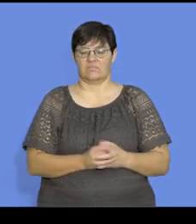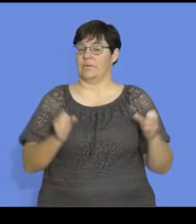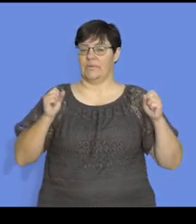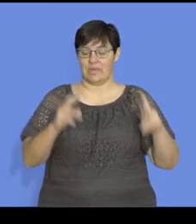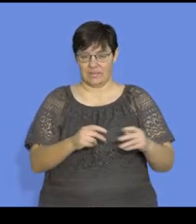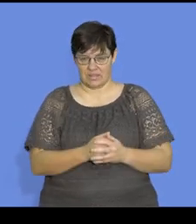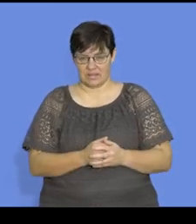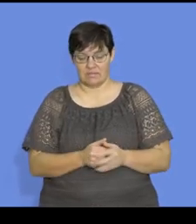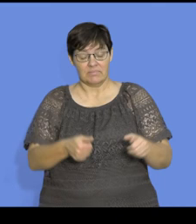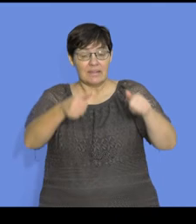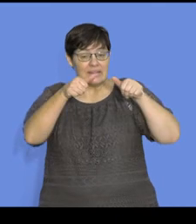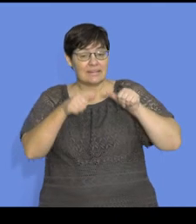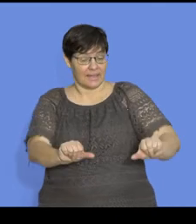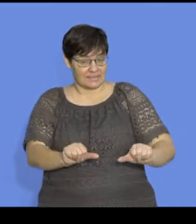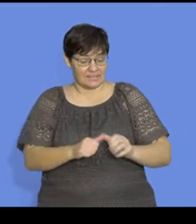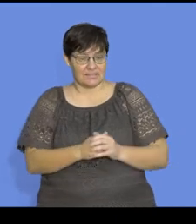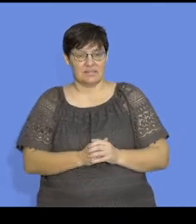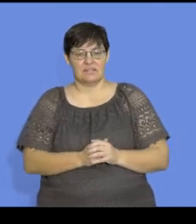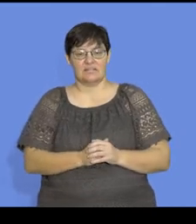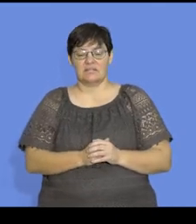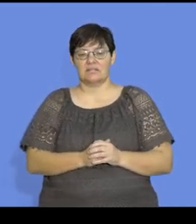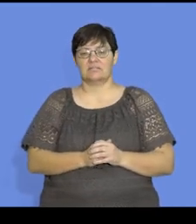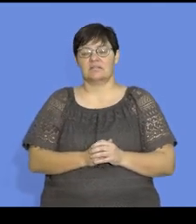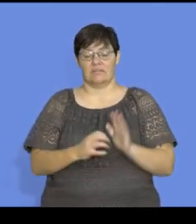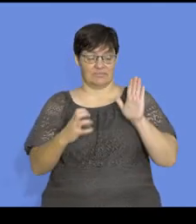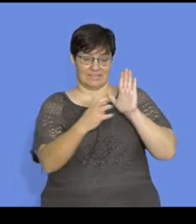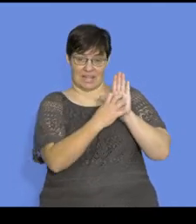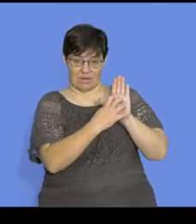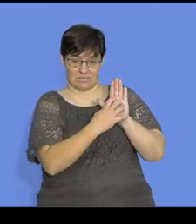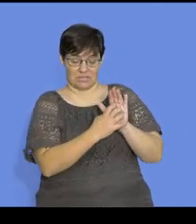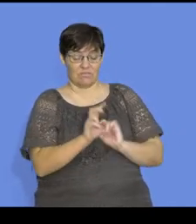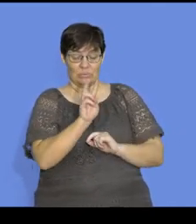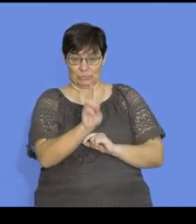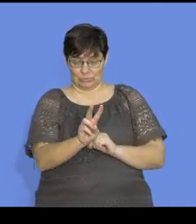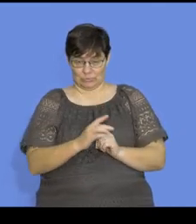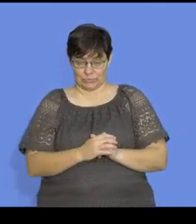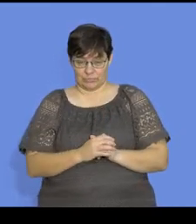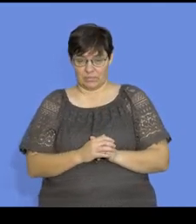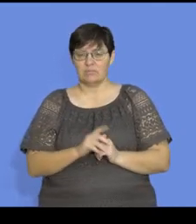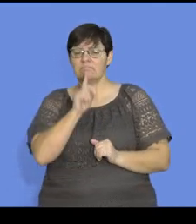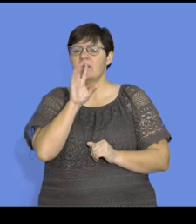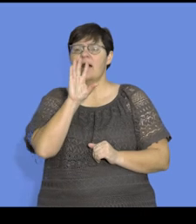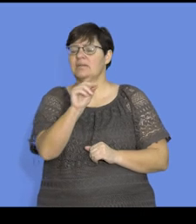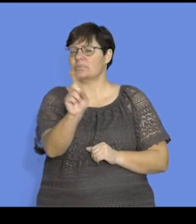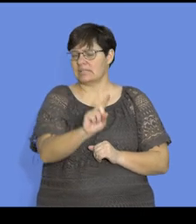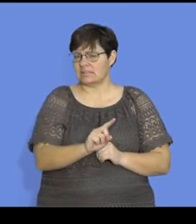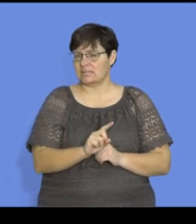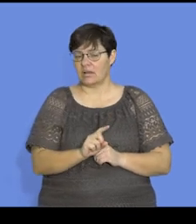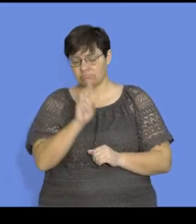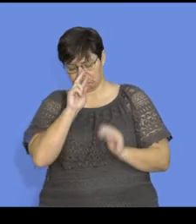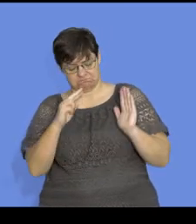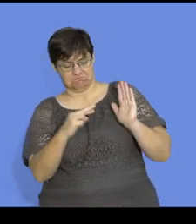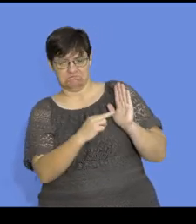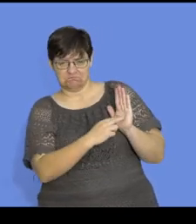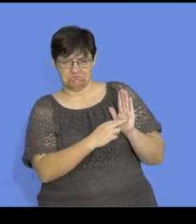Okay, guys, the next question, all right, is a diagram. There's two diagrams here, and it asks you to study